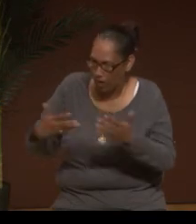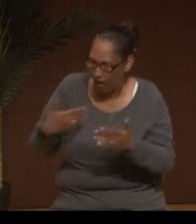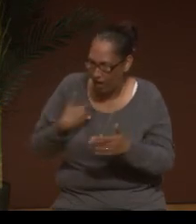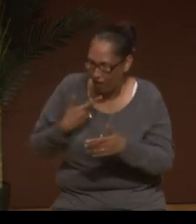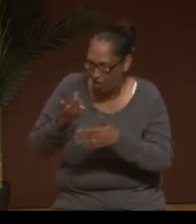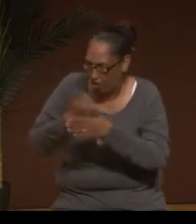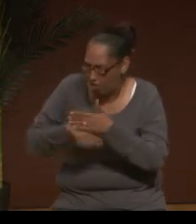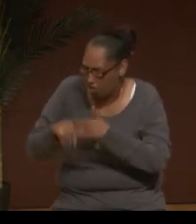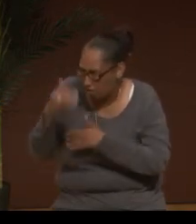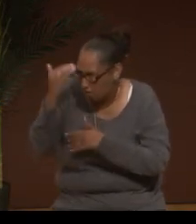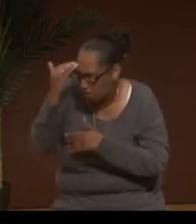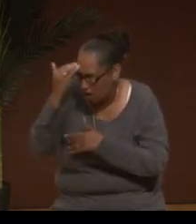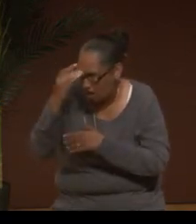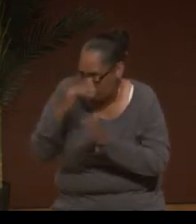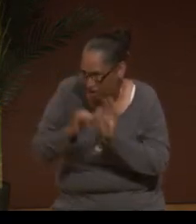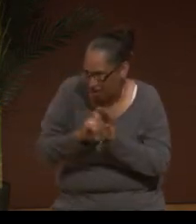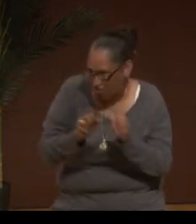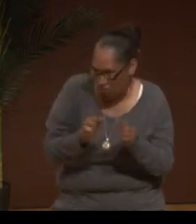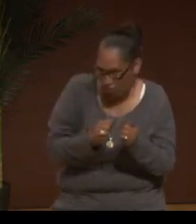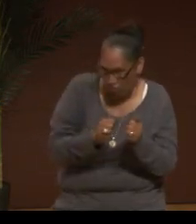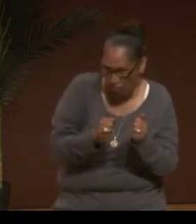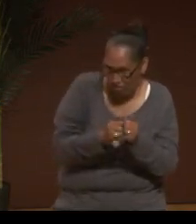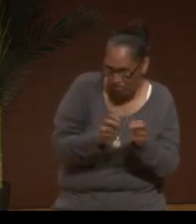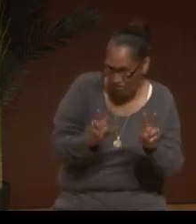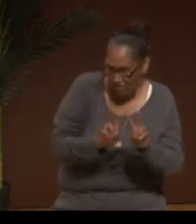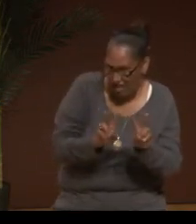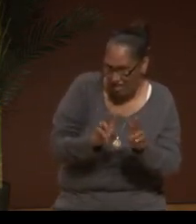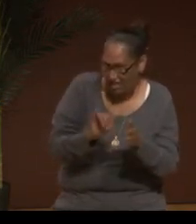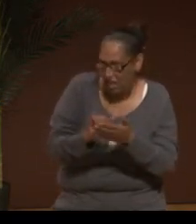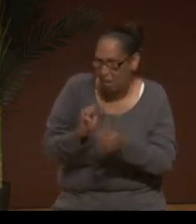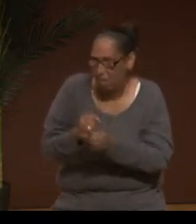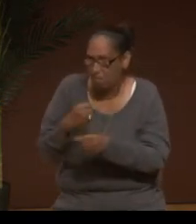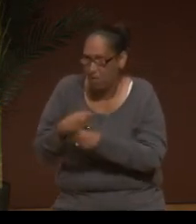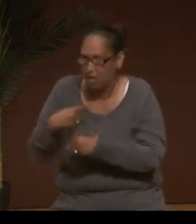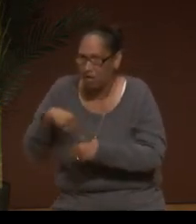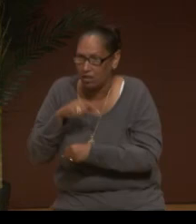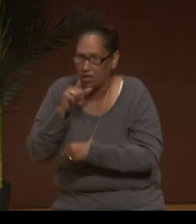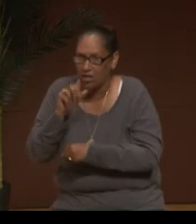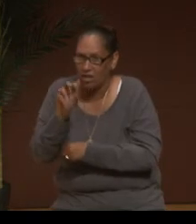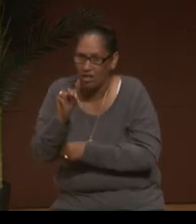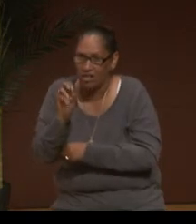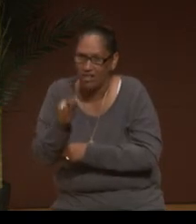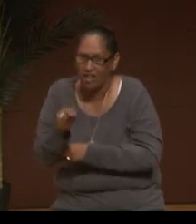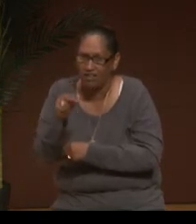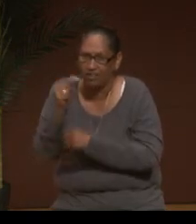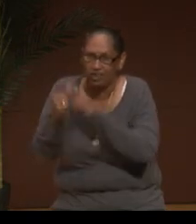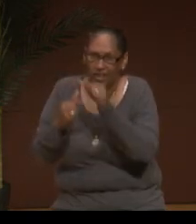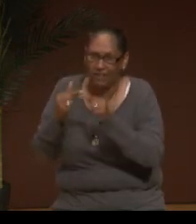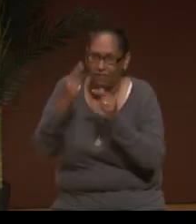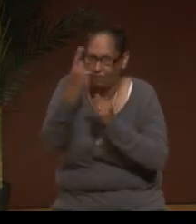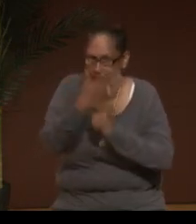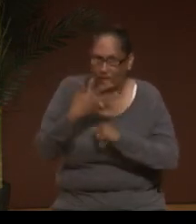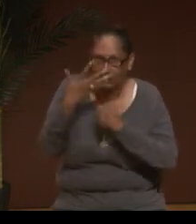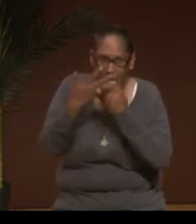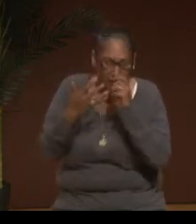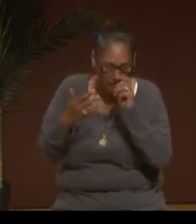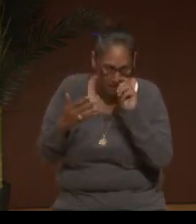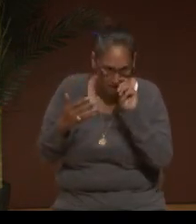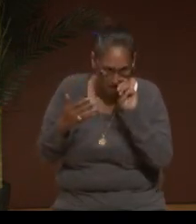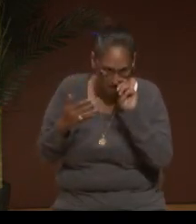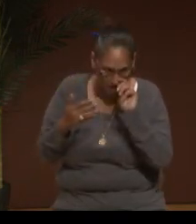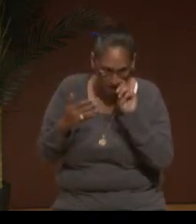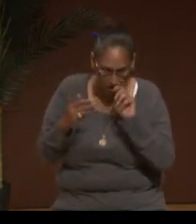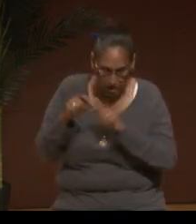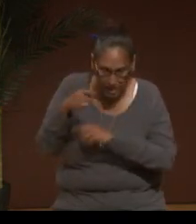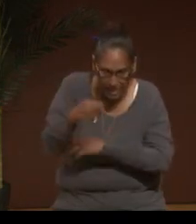or connections that are also valid but may exist only in non-genetic spaces? I think the key here is that we need to not